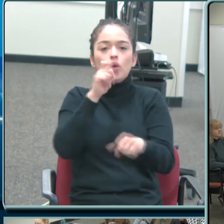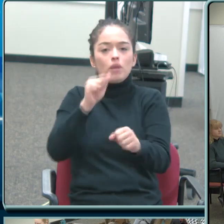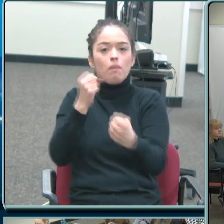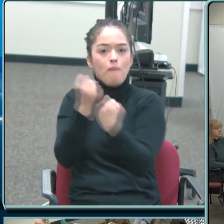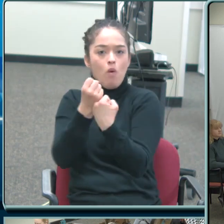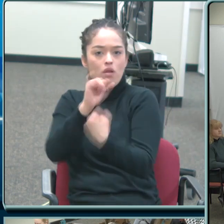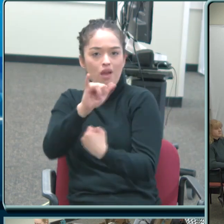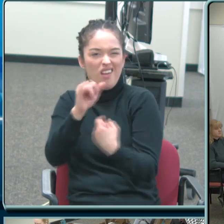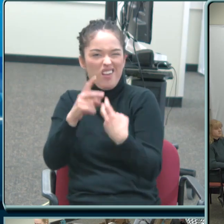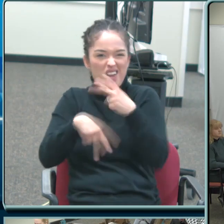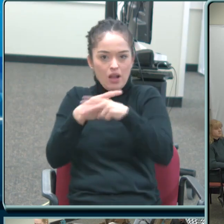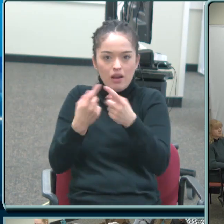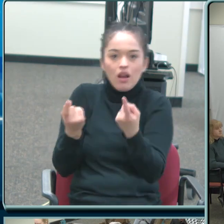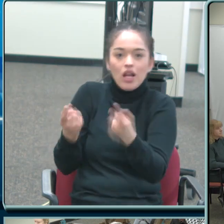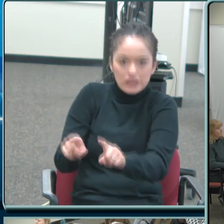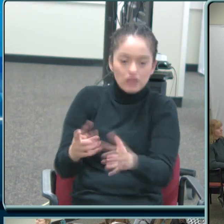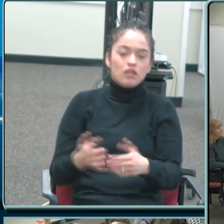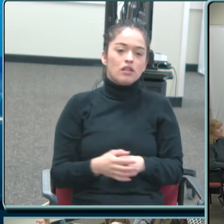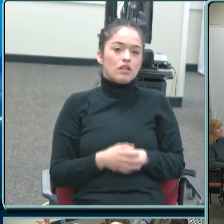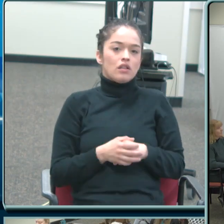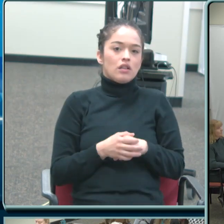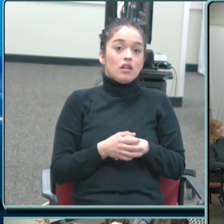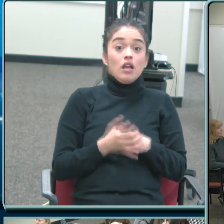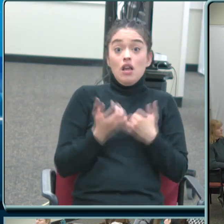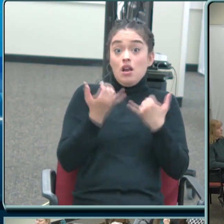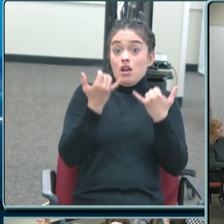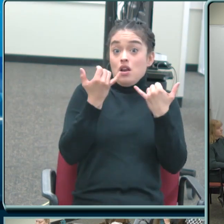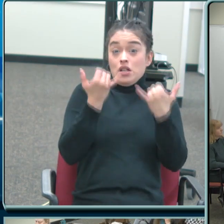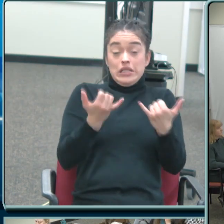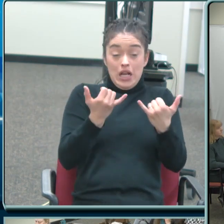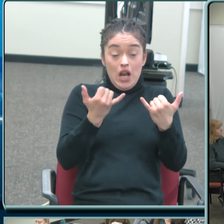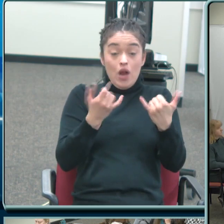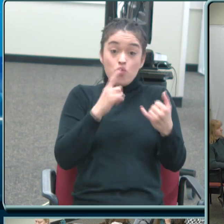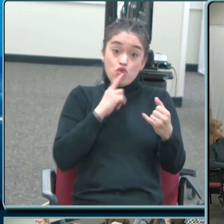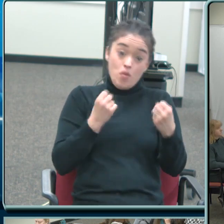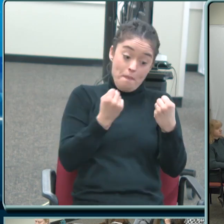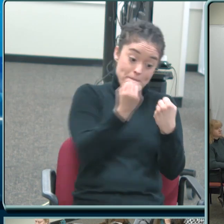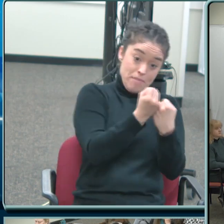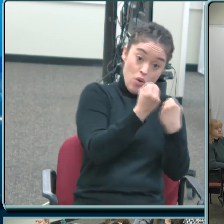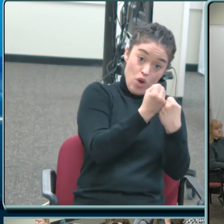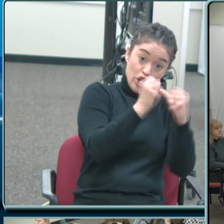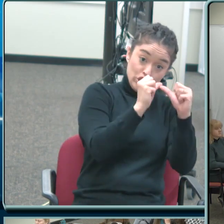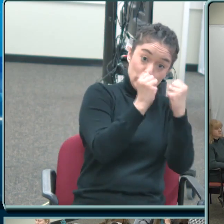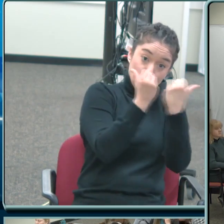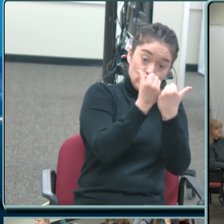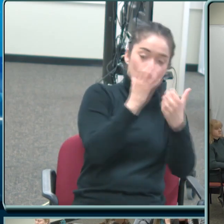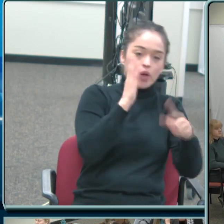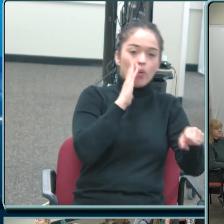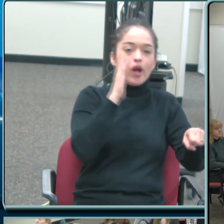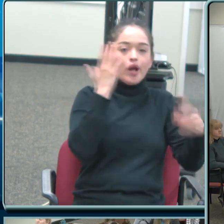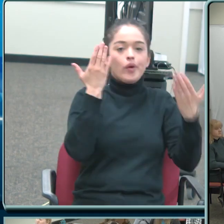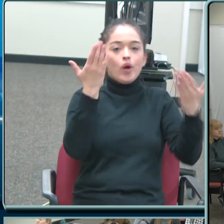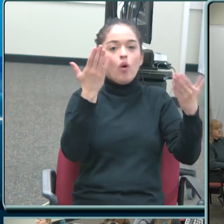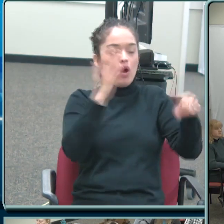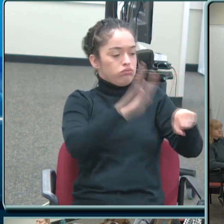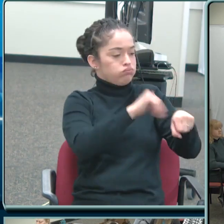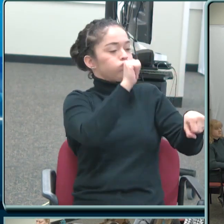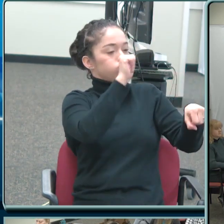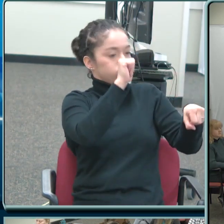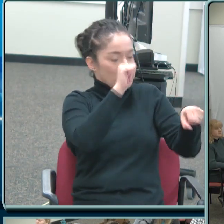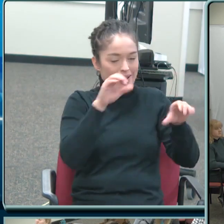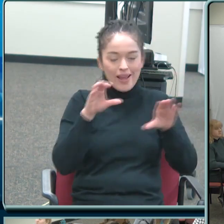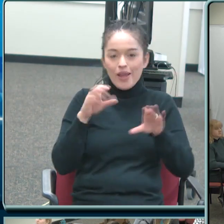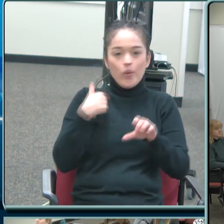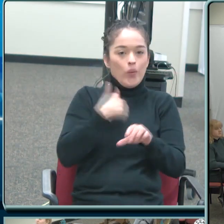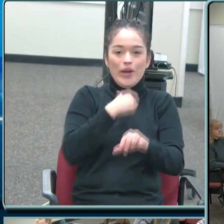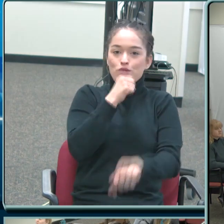support that type of an event. Additionally, so the support agencies are activated through Office of Emergency Management.